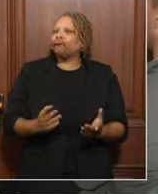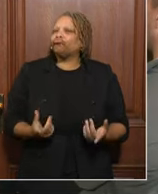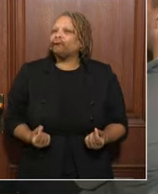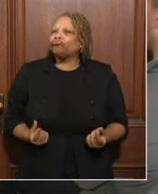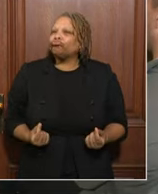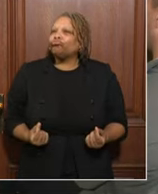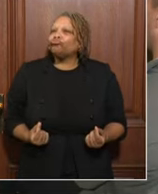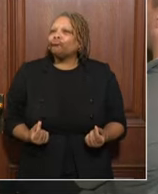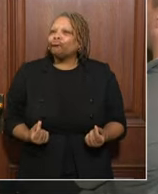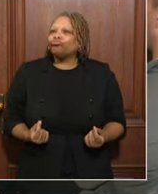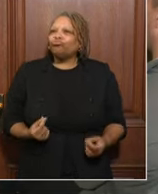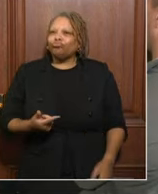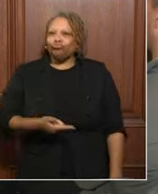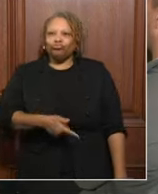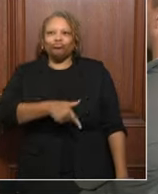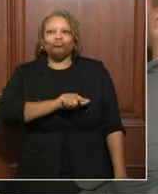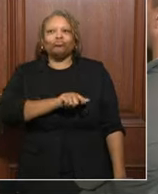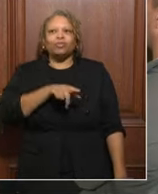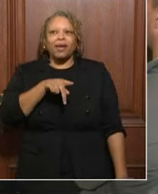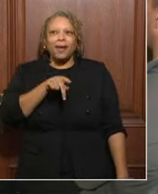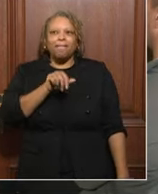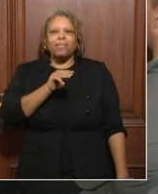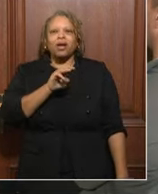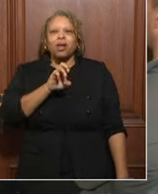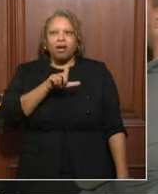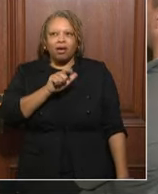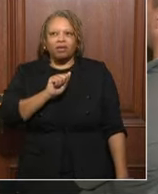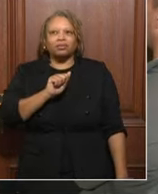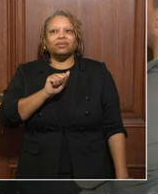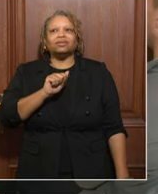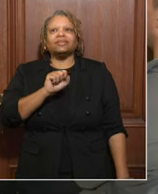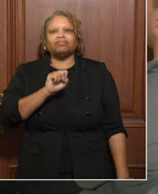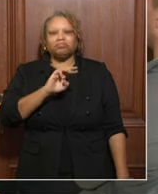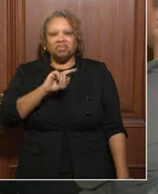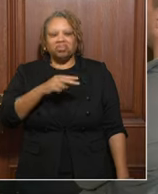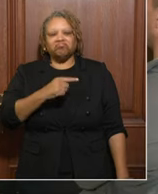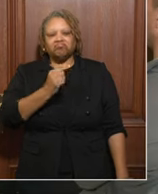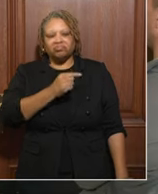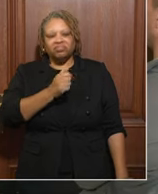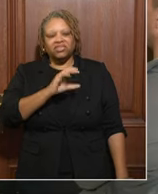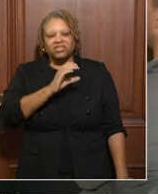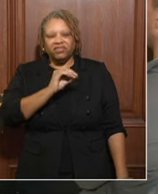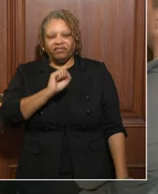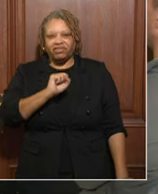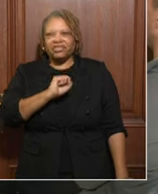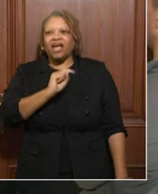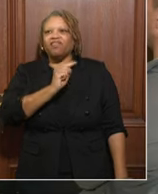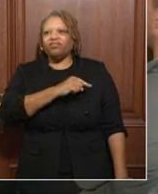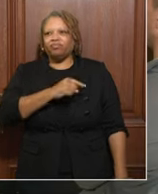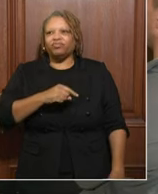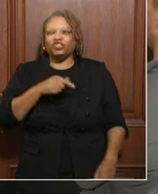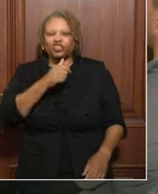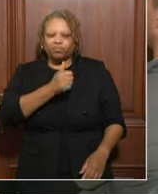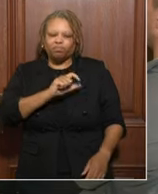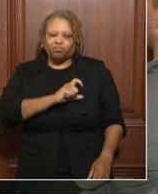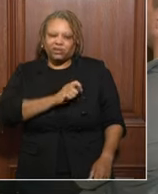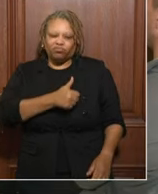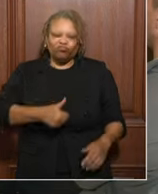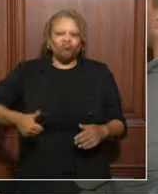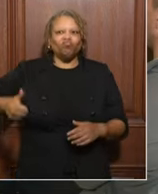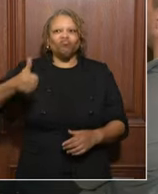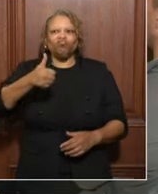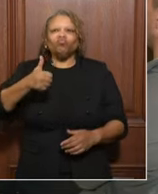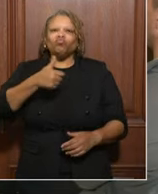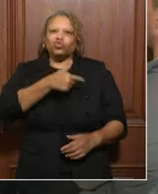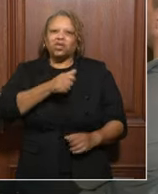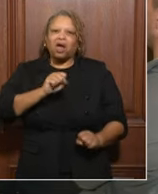about MPD's regular support for the Board of Elections and voters. But I should remind everybody in